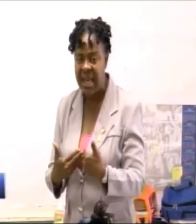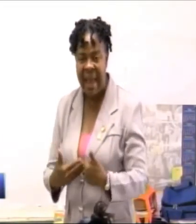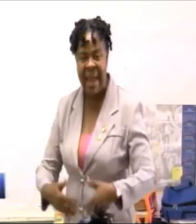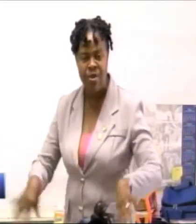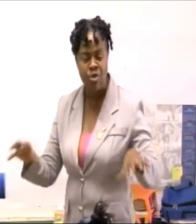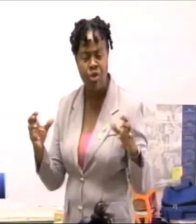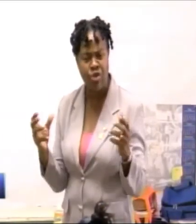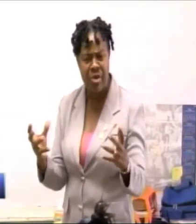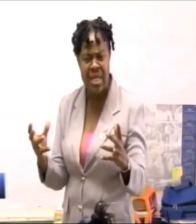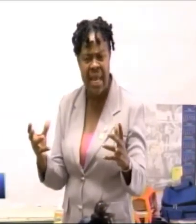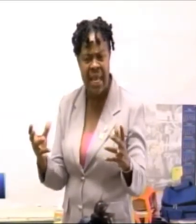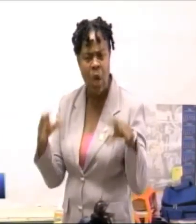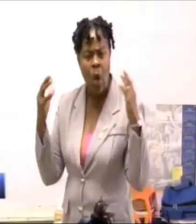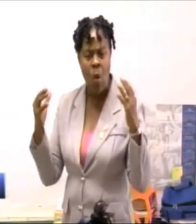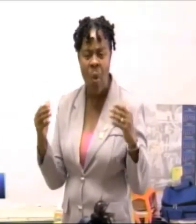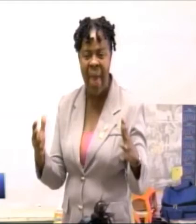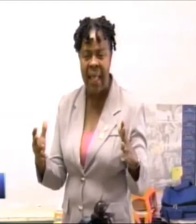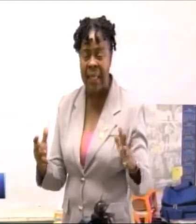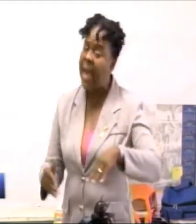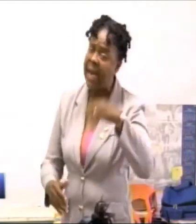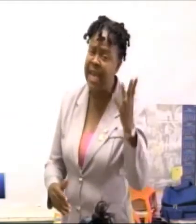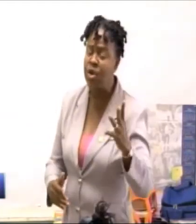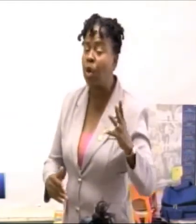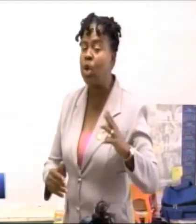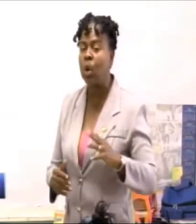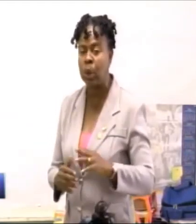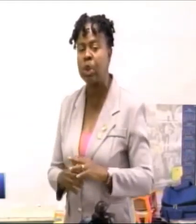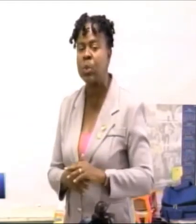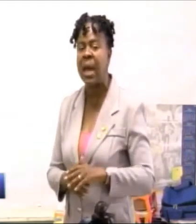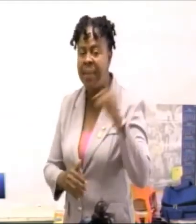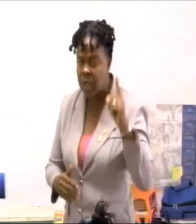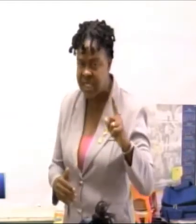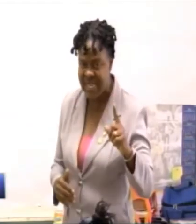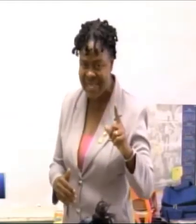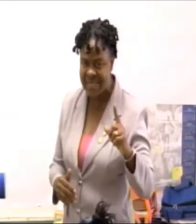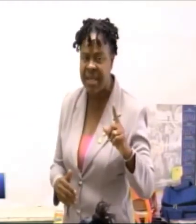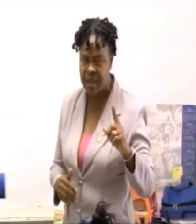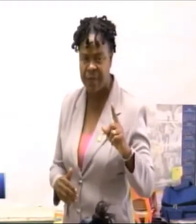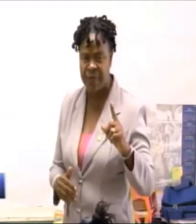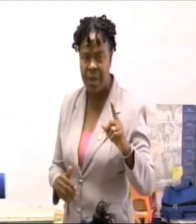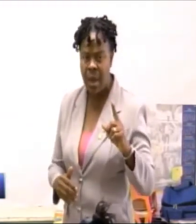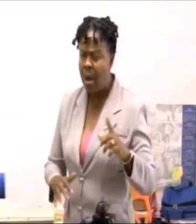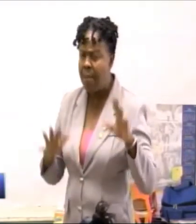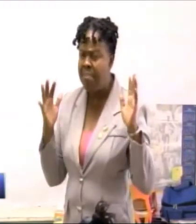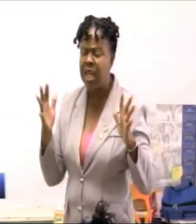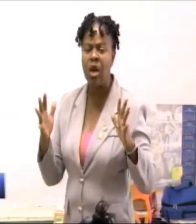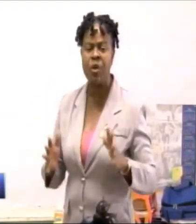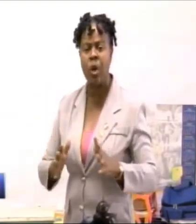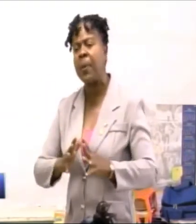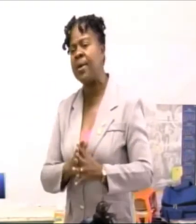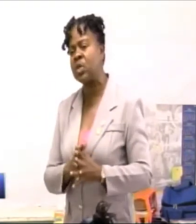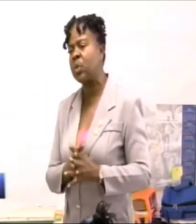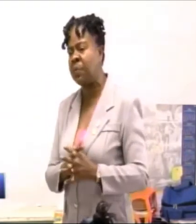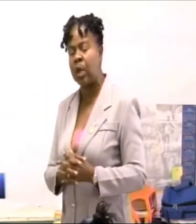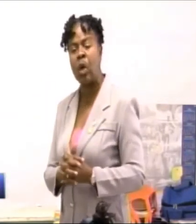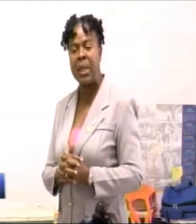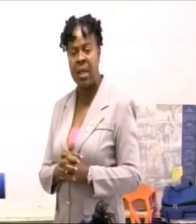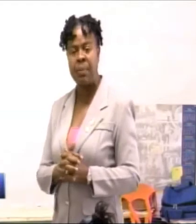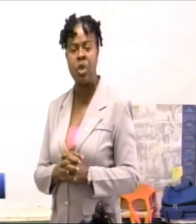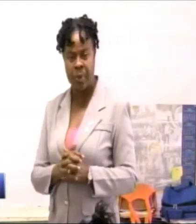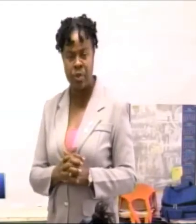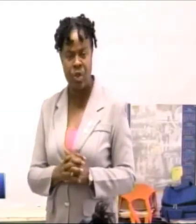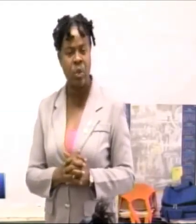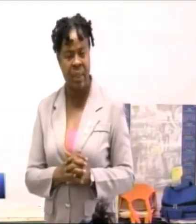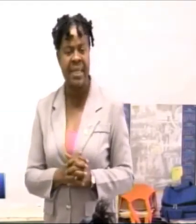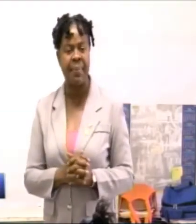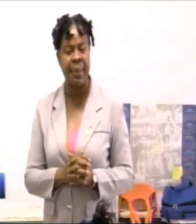it. And you treat it well. And I know you're going to do that because it is a gift. Many of your parents would have been unable